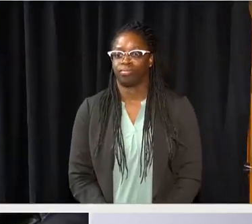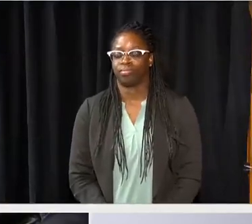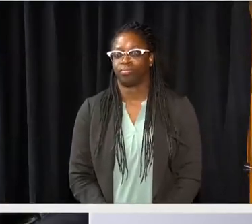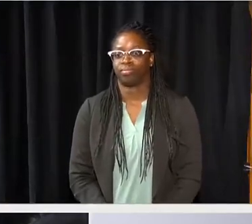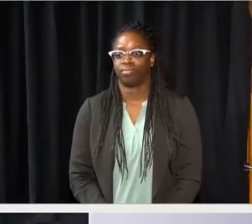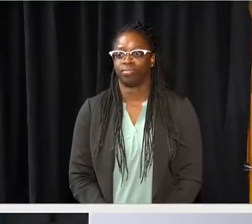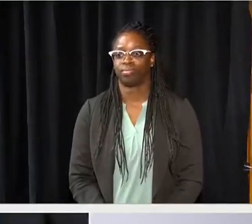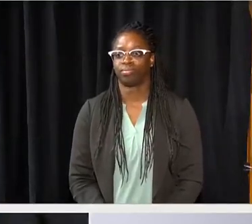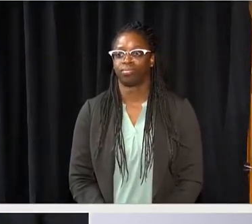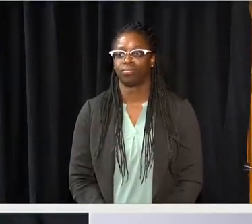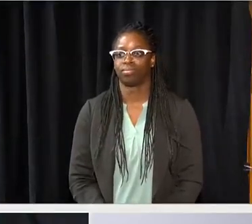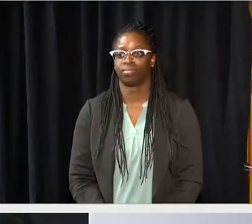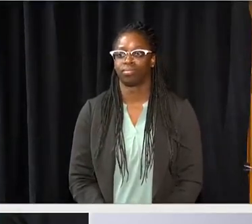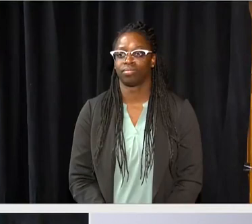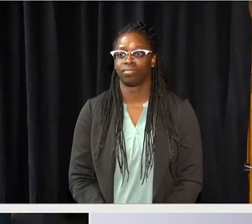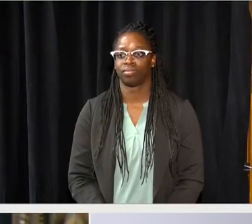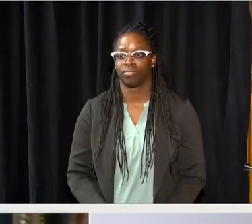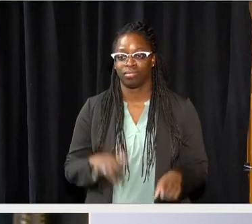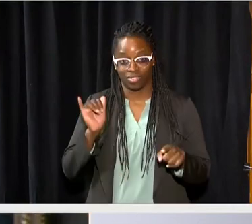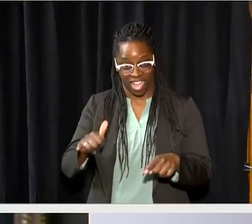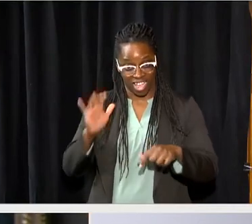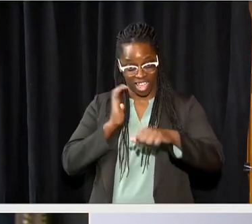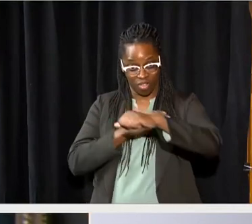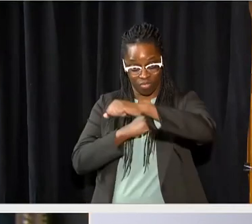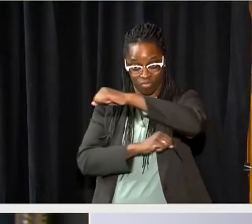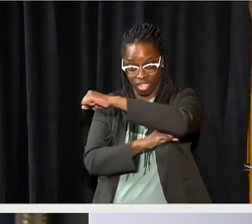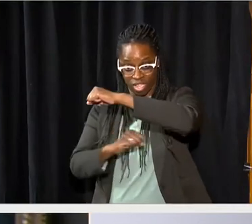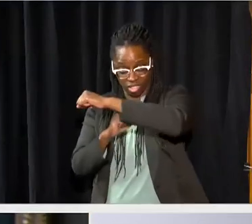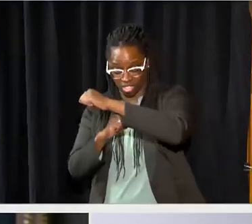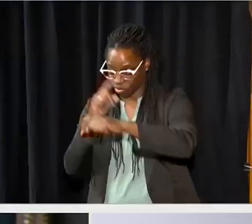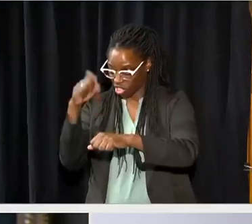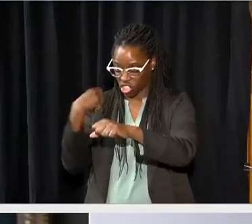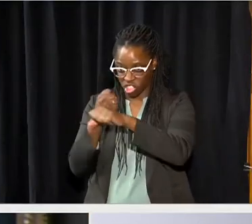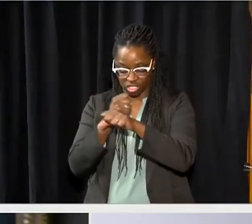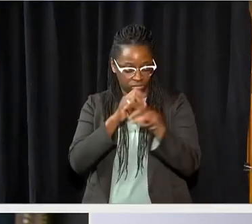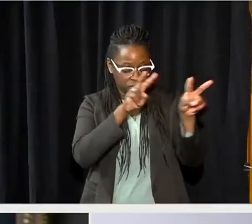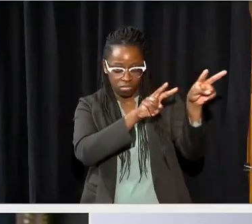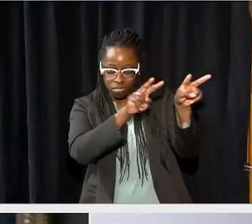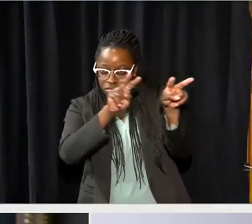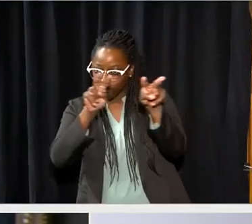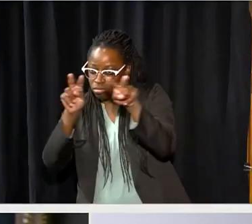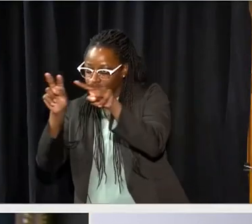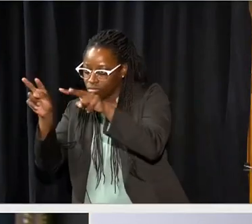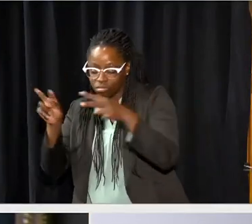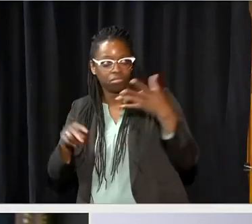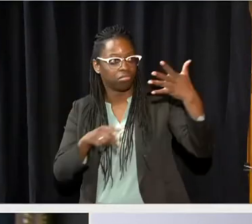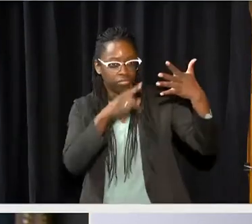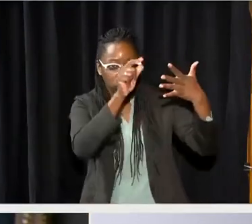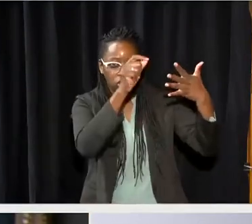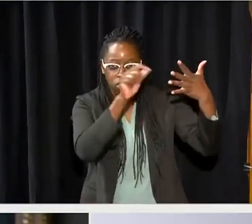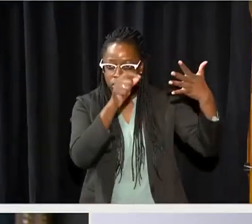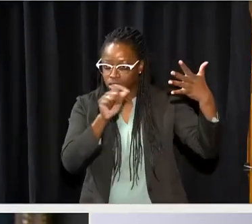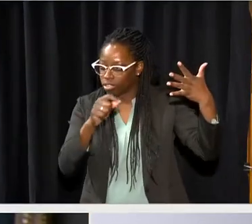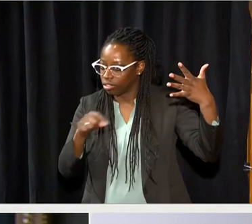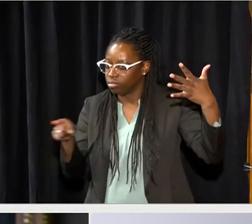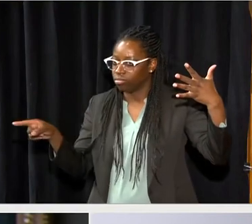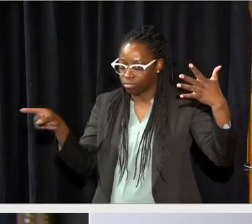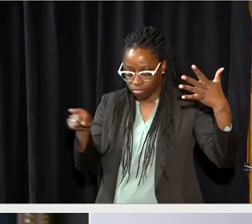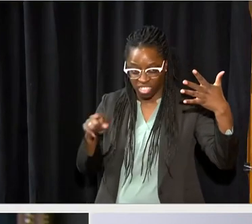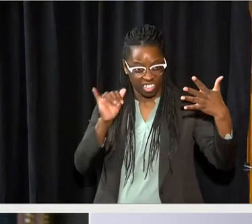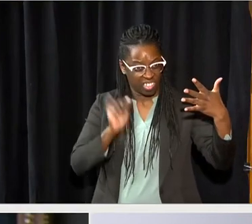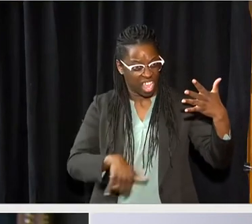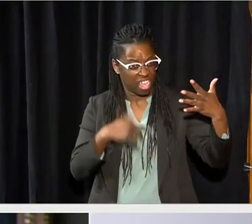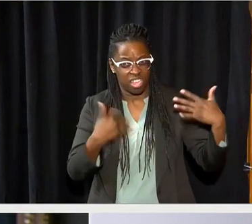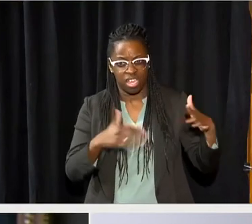And that's what we're going to build on. That's the strength that we are going to build on this year.